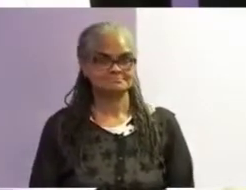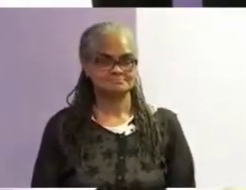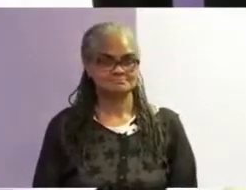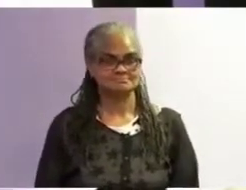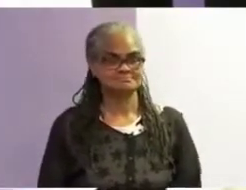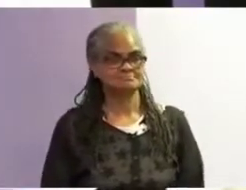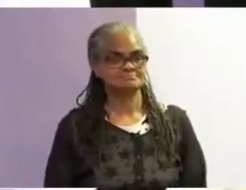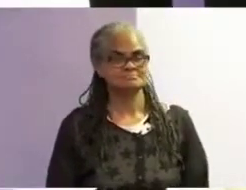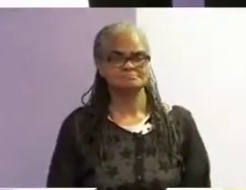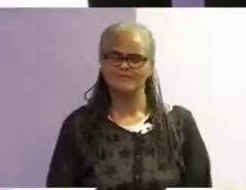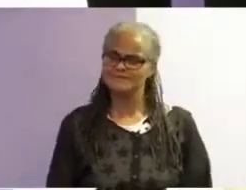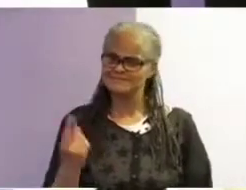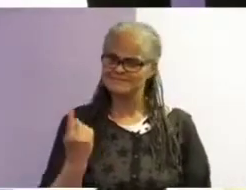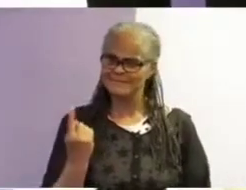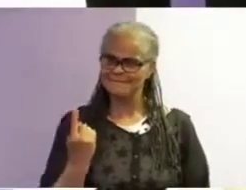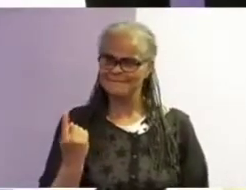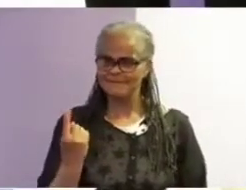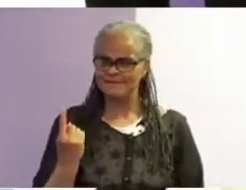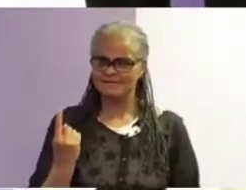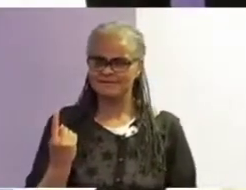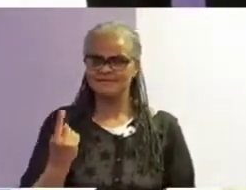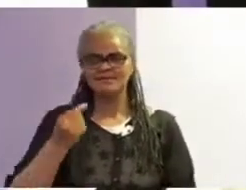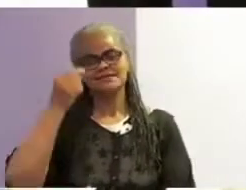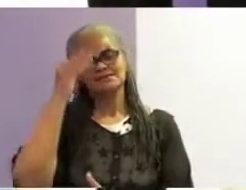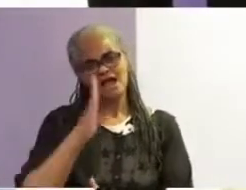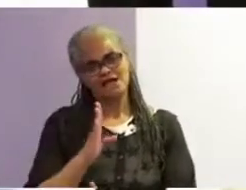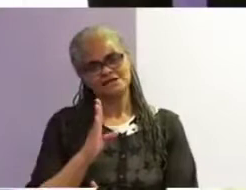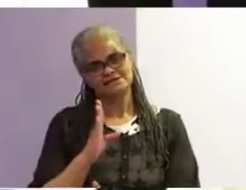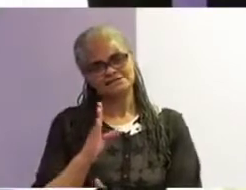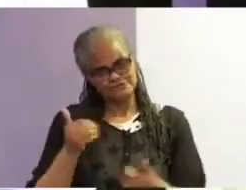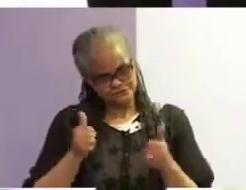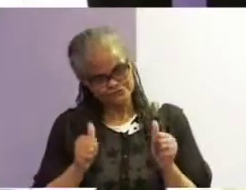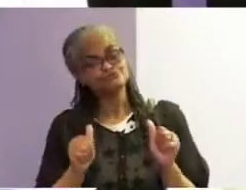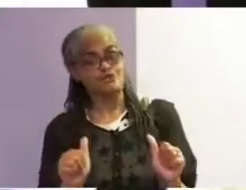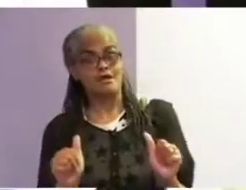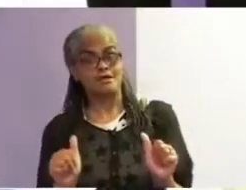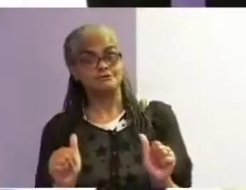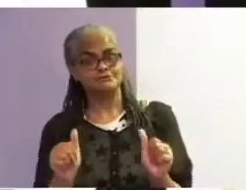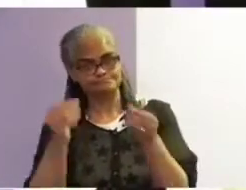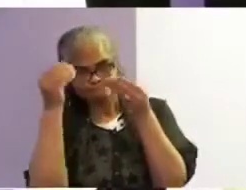There's something that God has been trying to tell us.